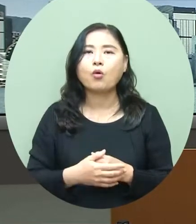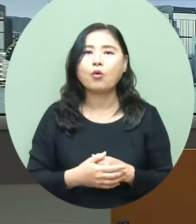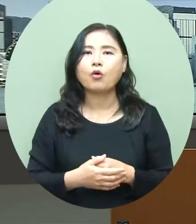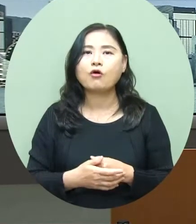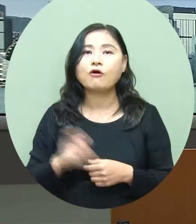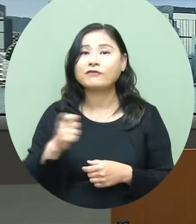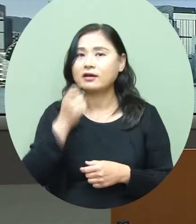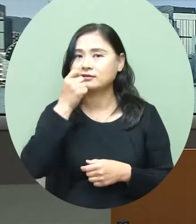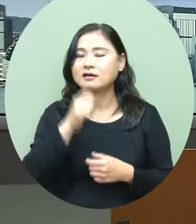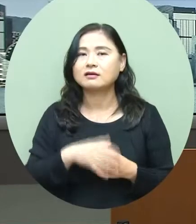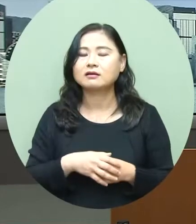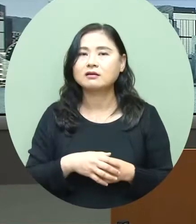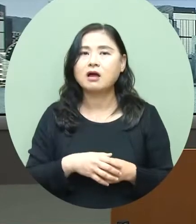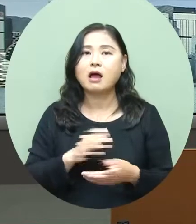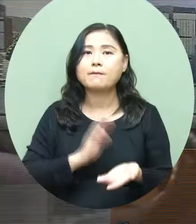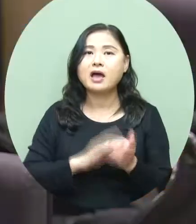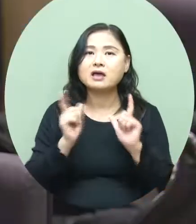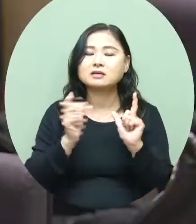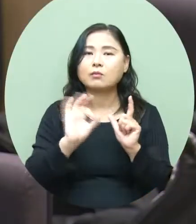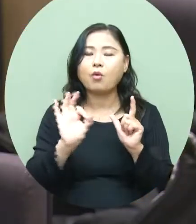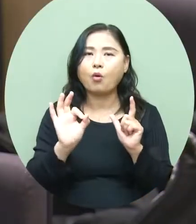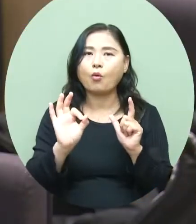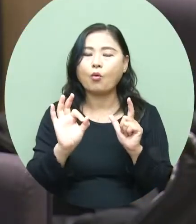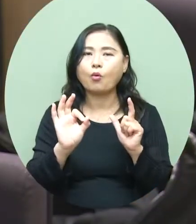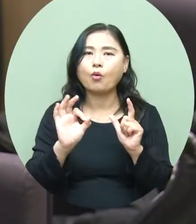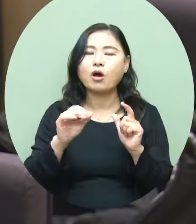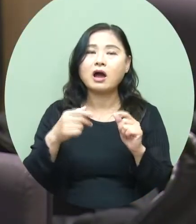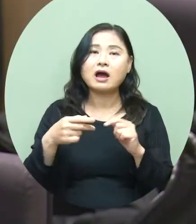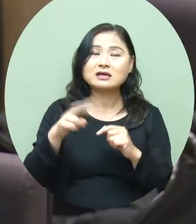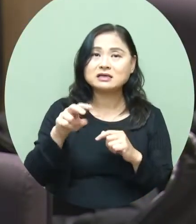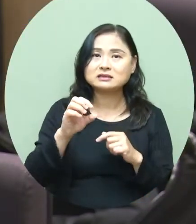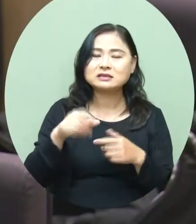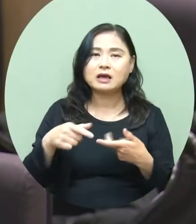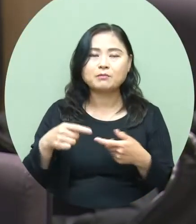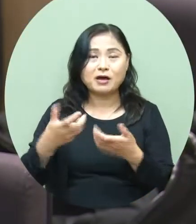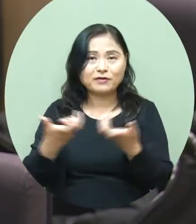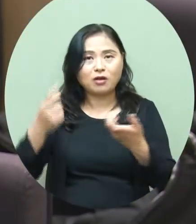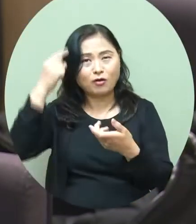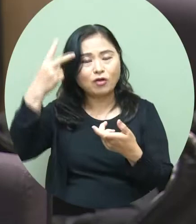there are 2,000 or so cases, asymptomatic cases.